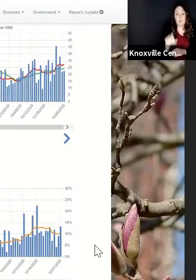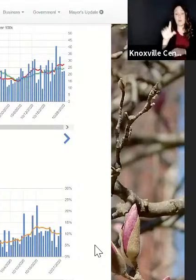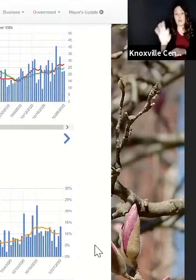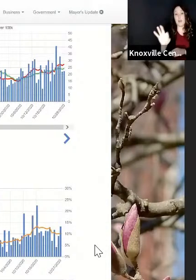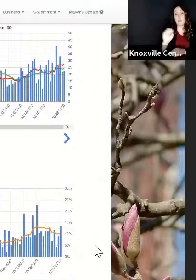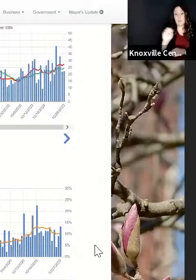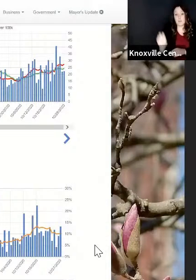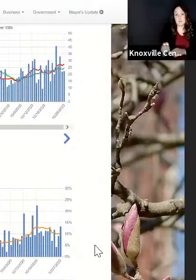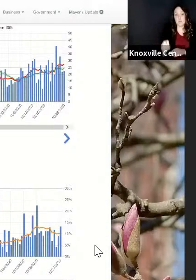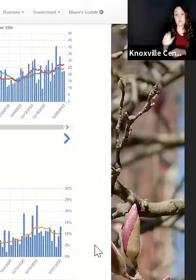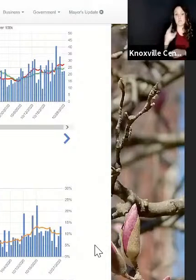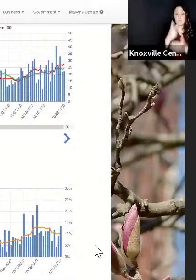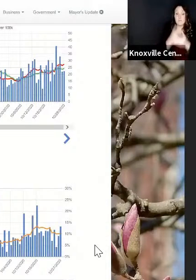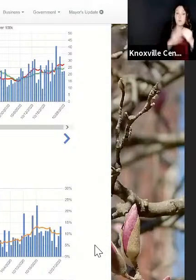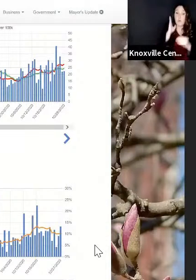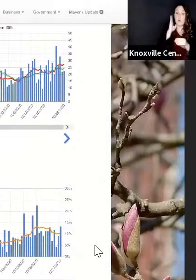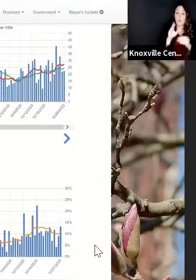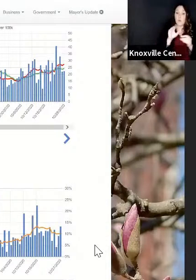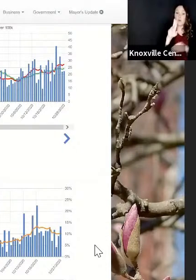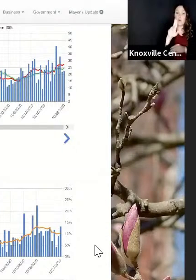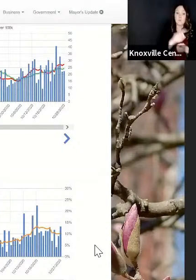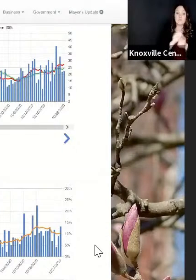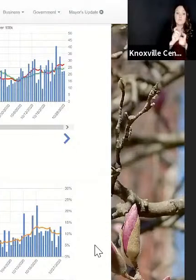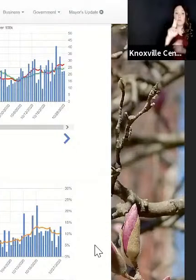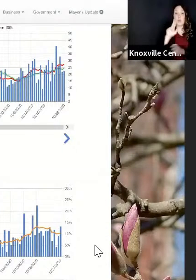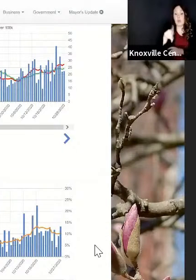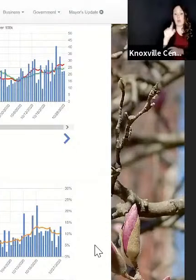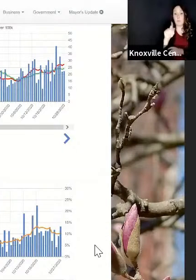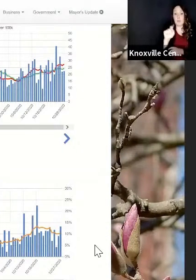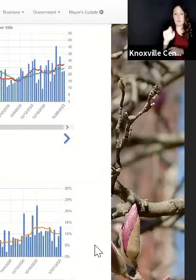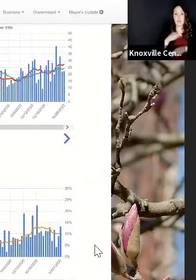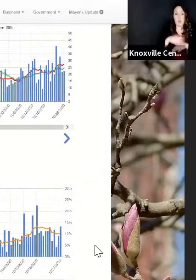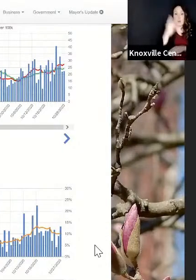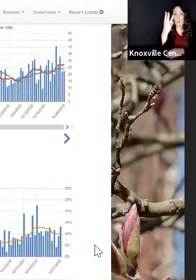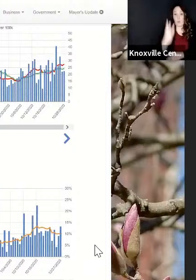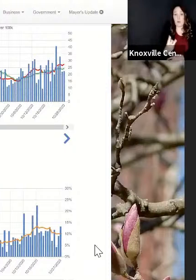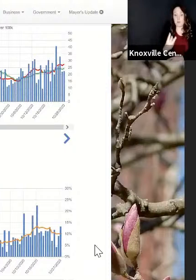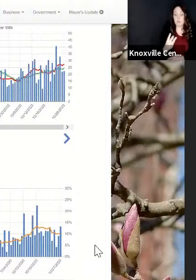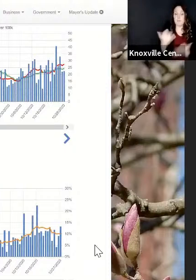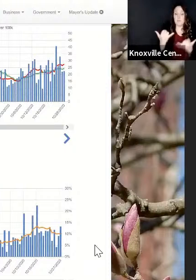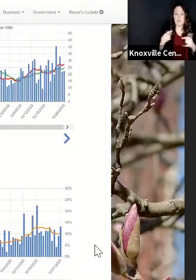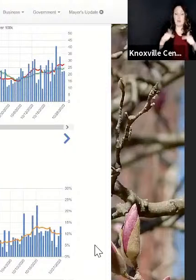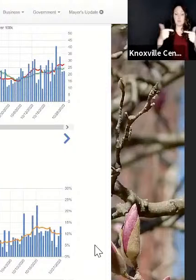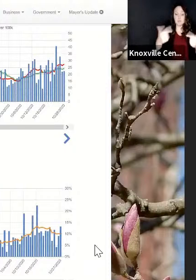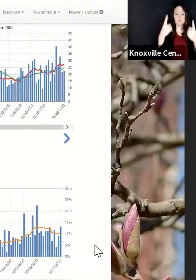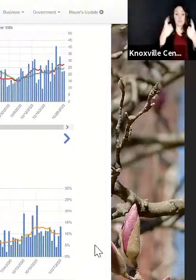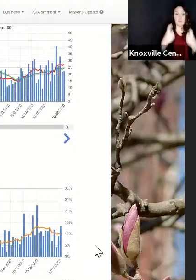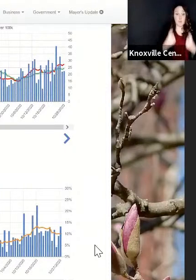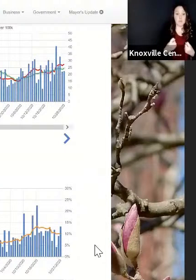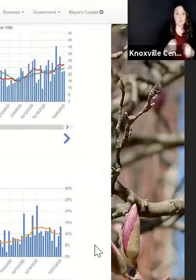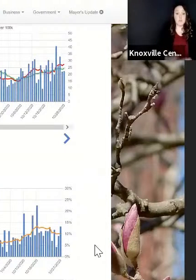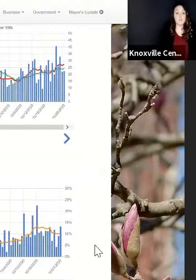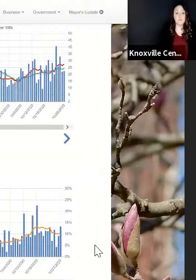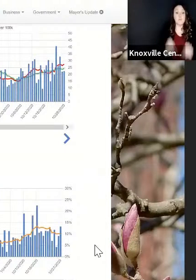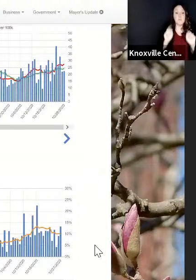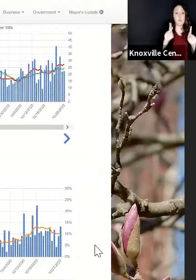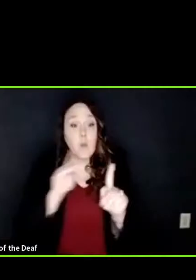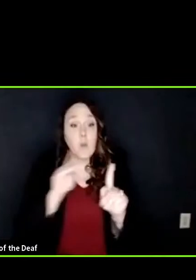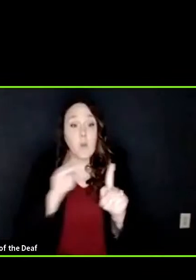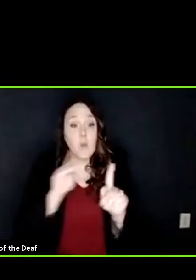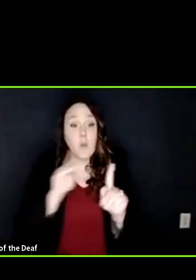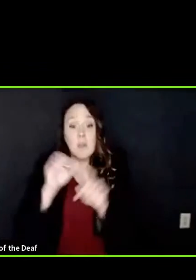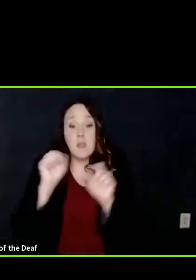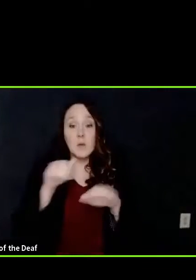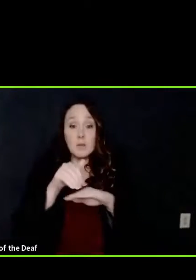Both of these charts will continue to be updated on Wednesdays. And I'll now open it up for questions. All right, as a reminder, you can submit your